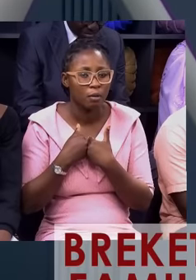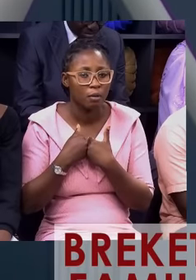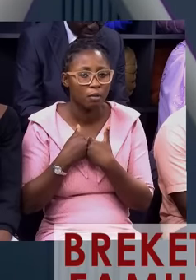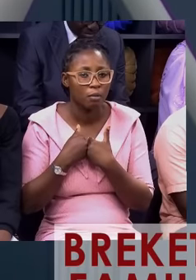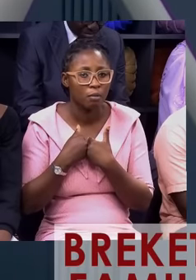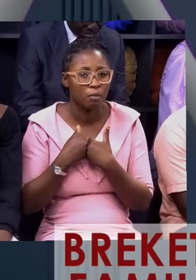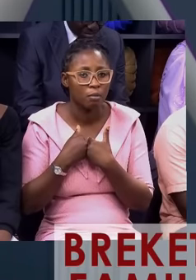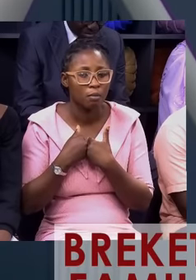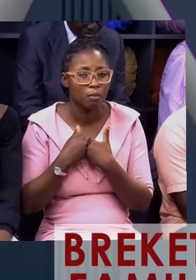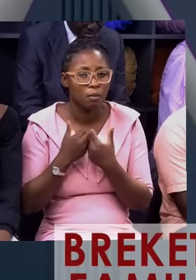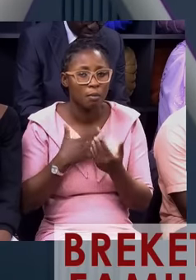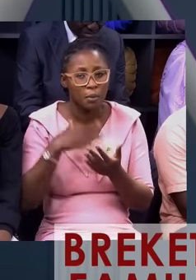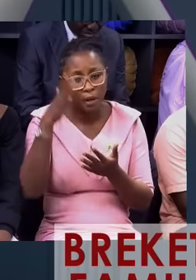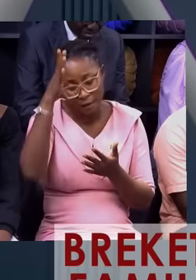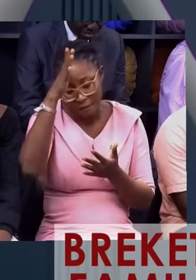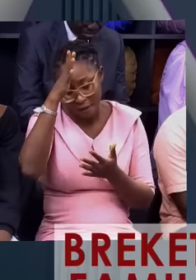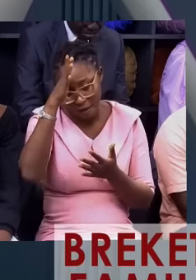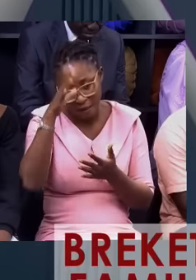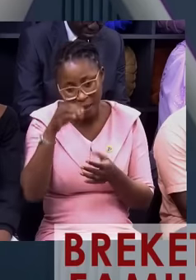back